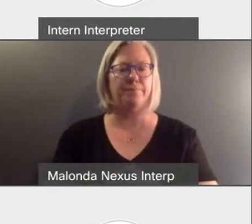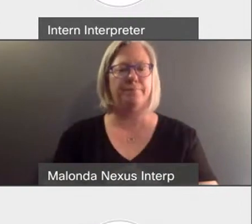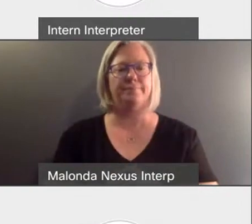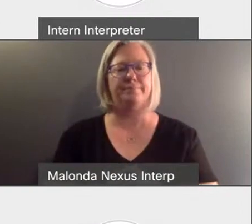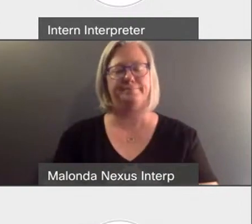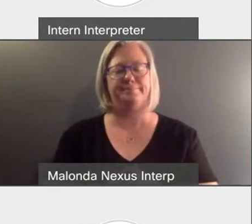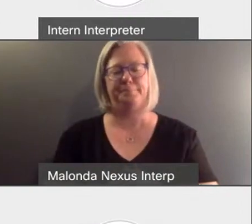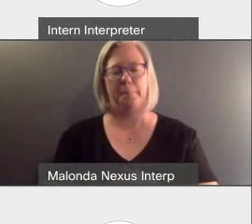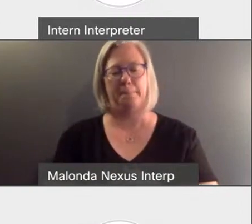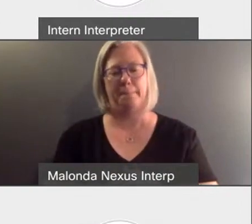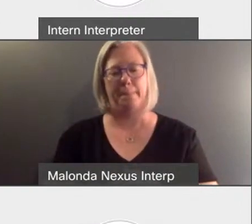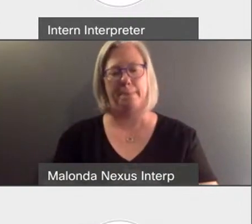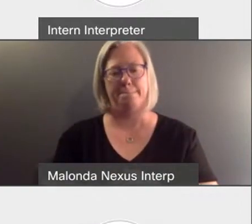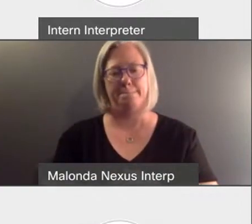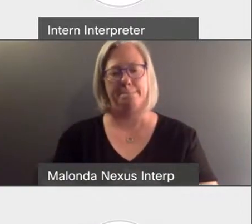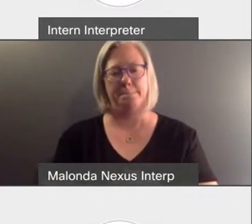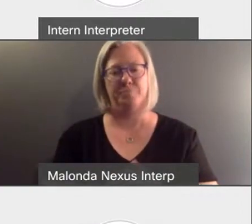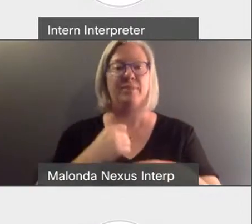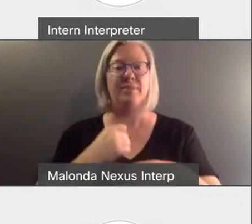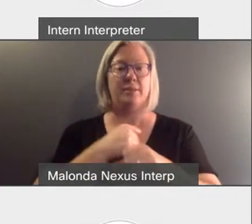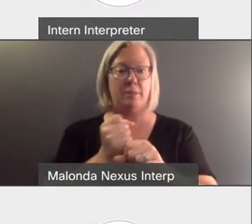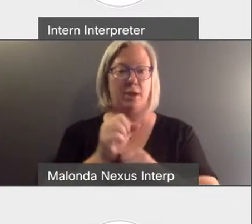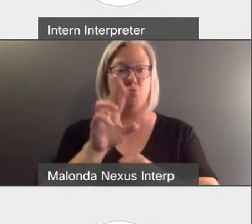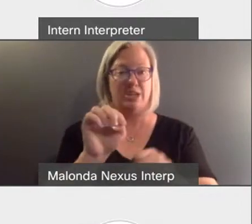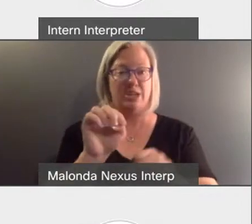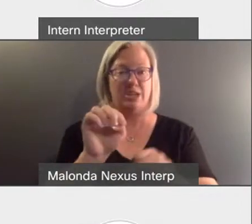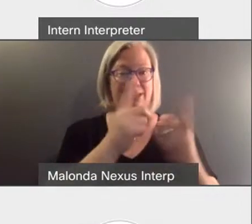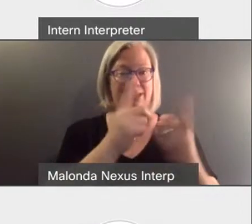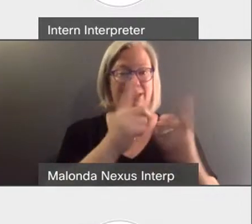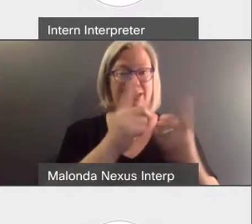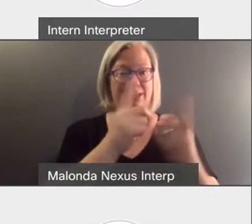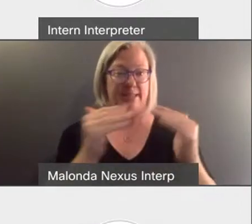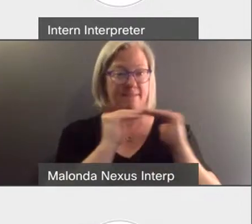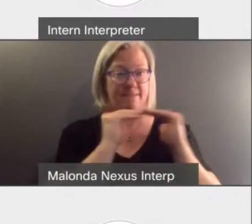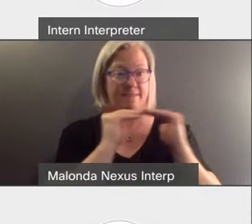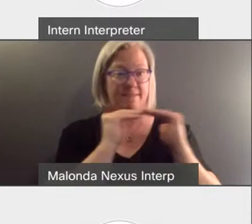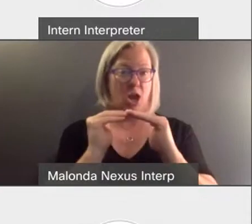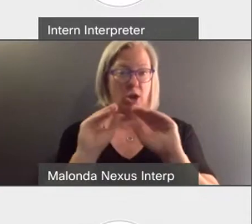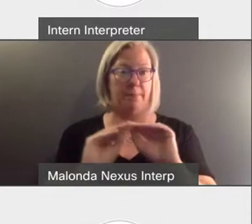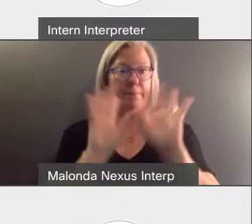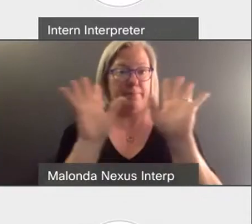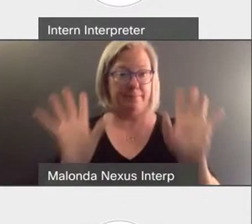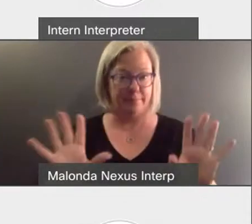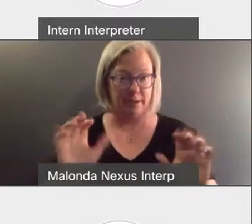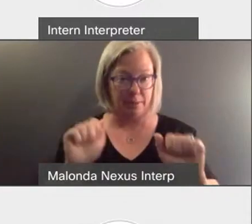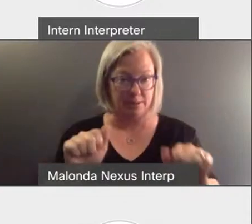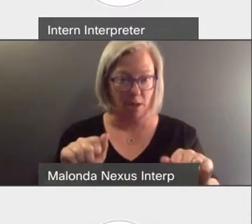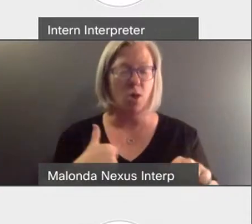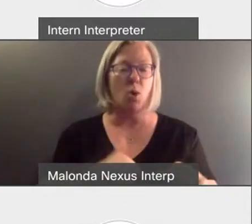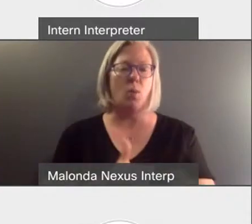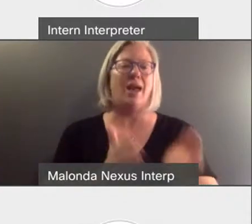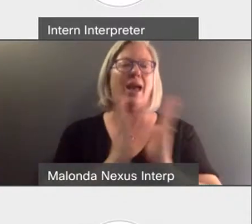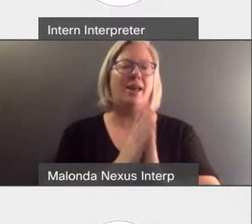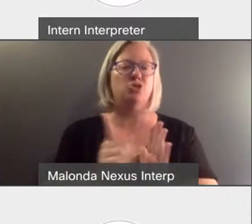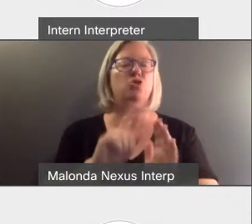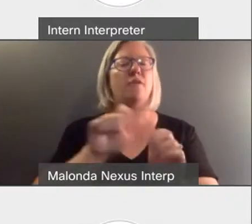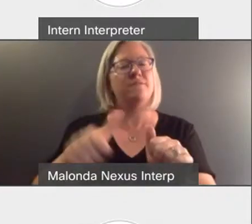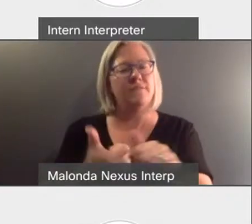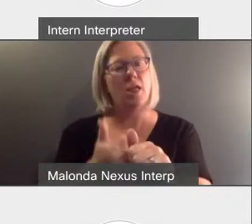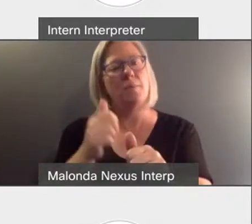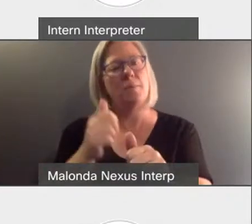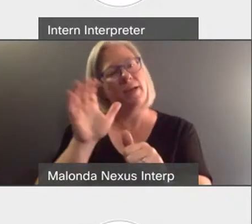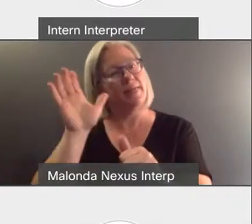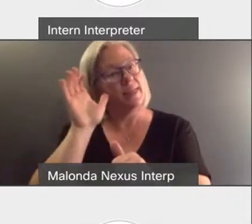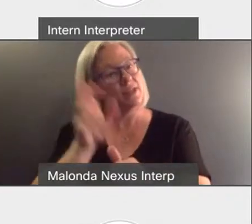electoral maps. To make the redistricting process as fair and transparent as possible, we ask that you follow up this listening tour